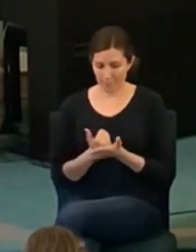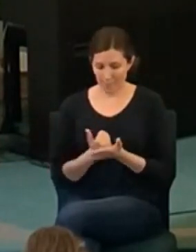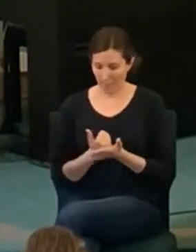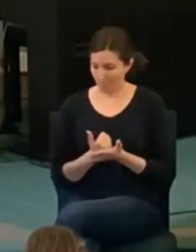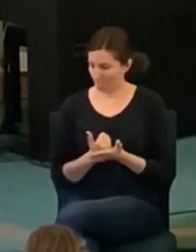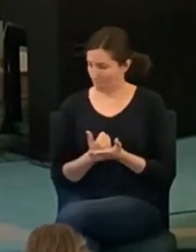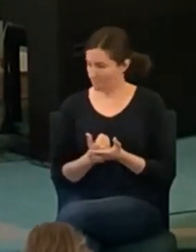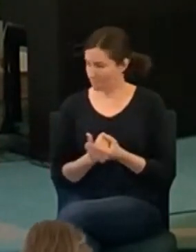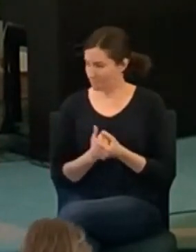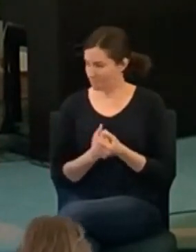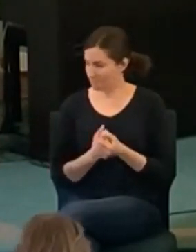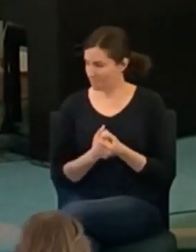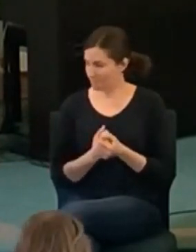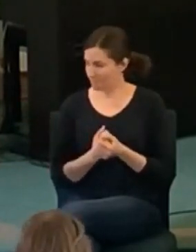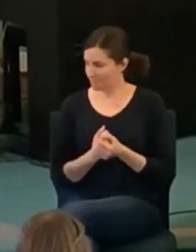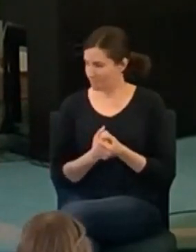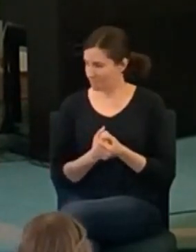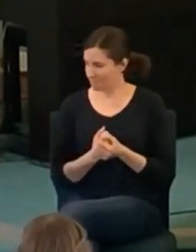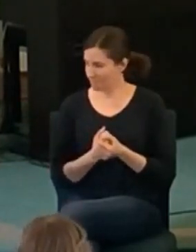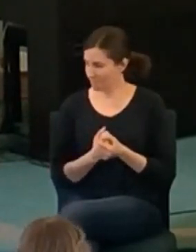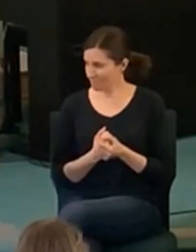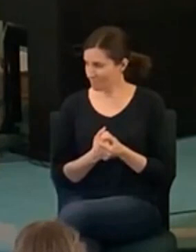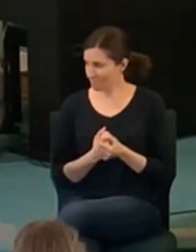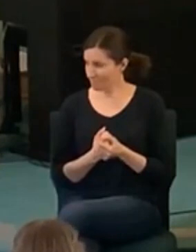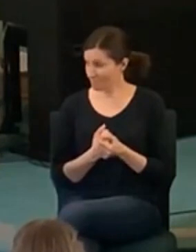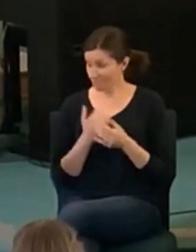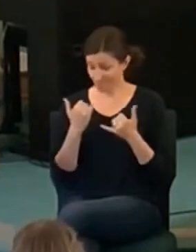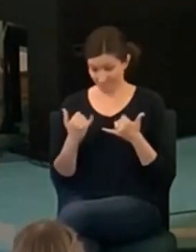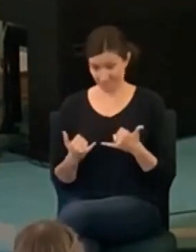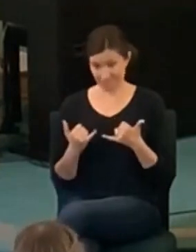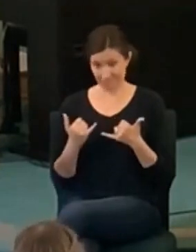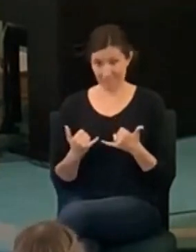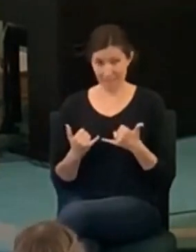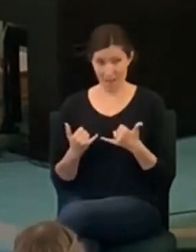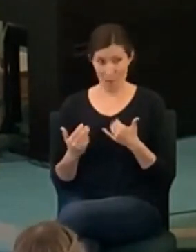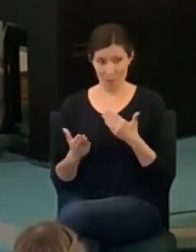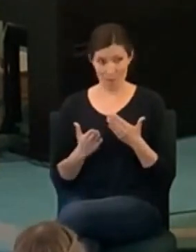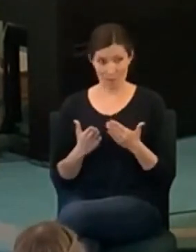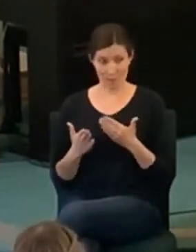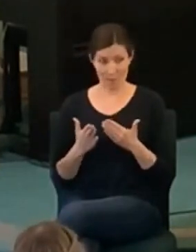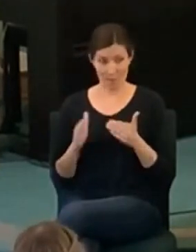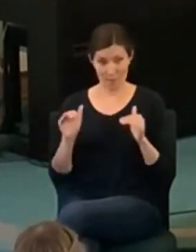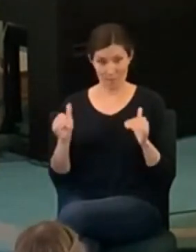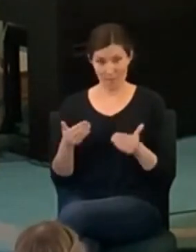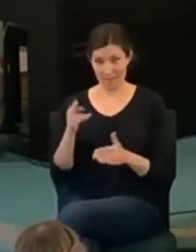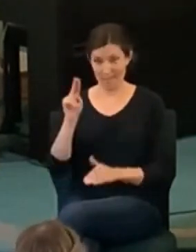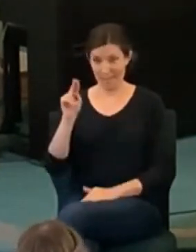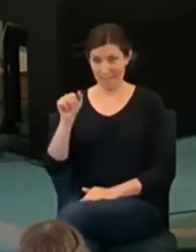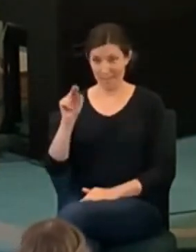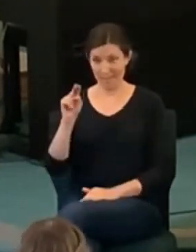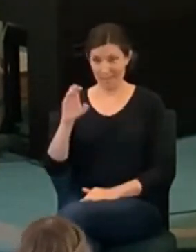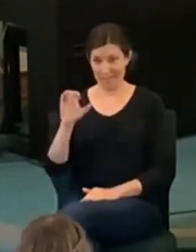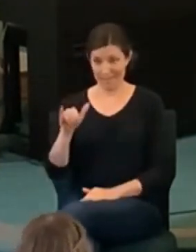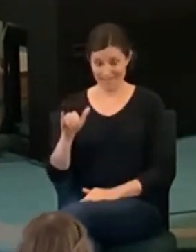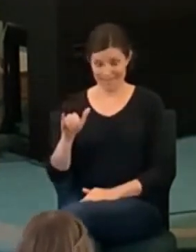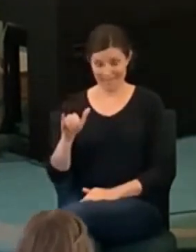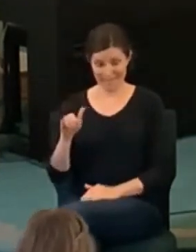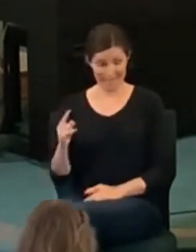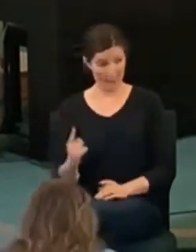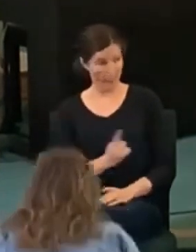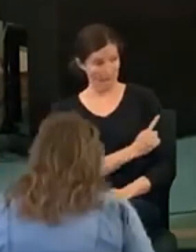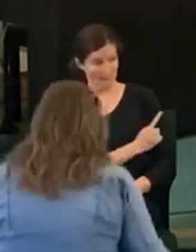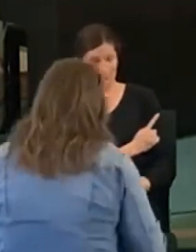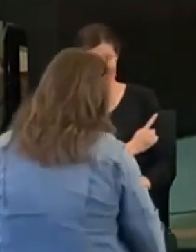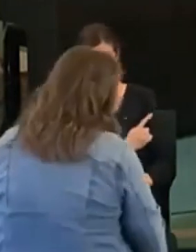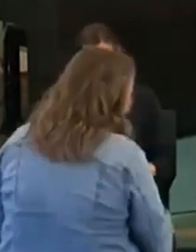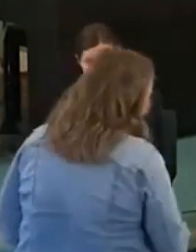to live that holy life, to extend grace to others, and to be humble and remember to judge ourselves before we